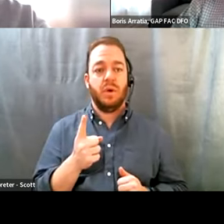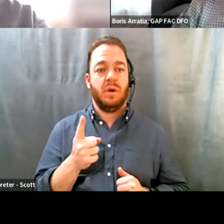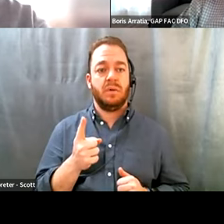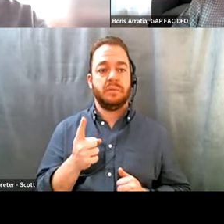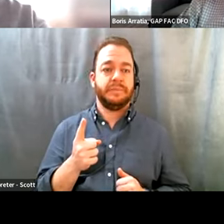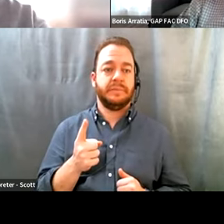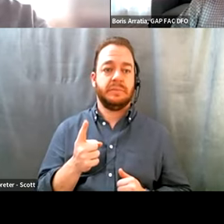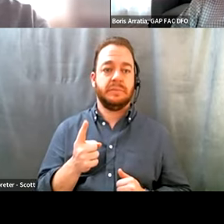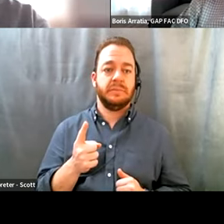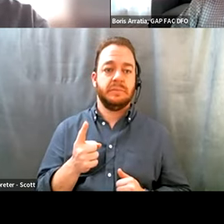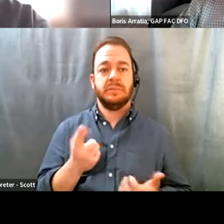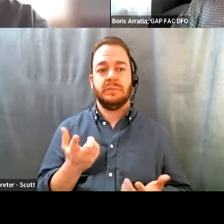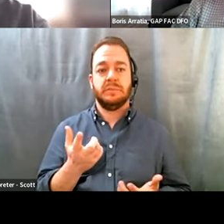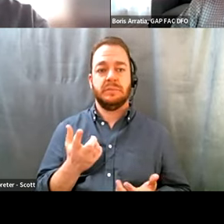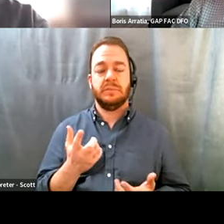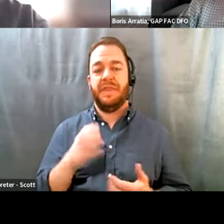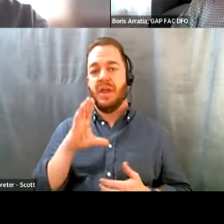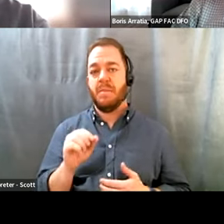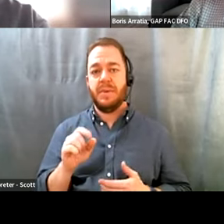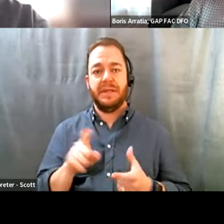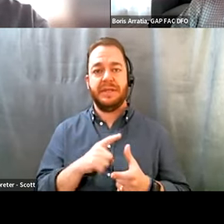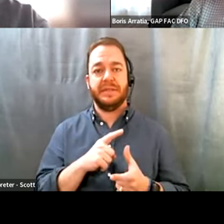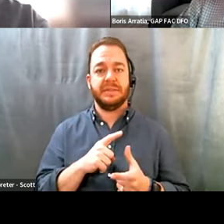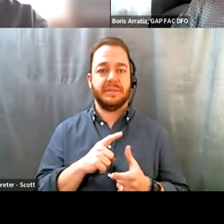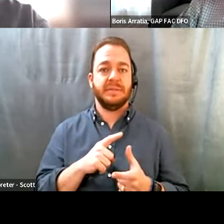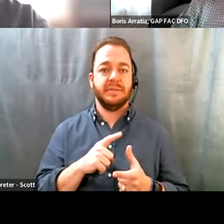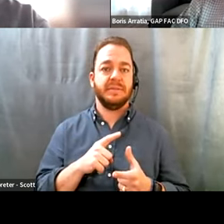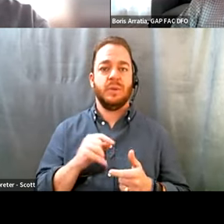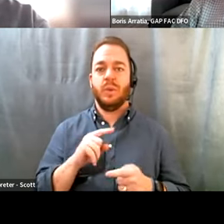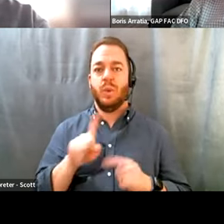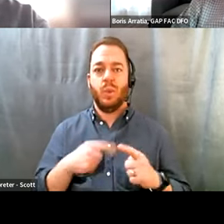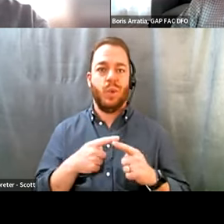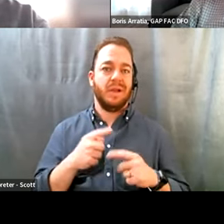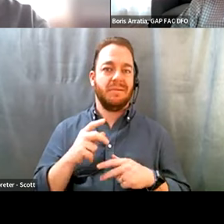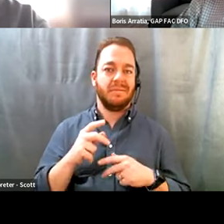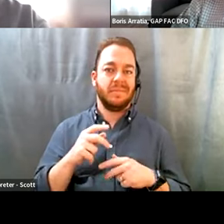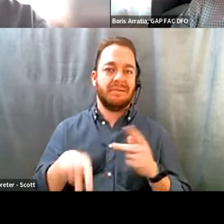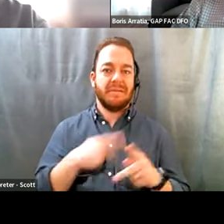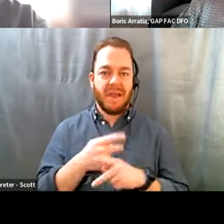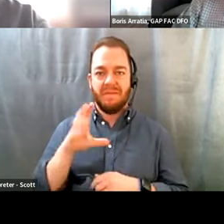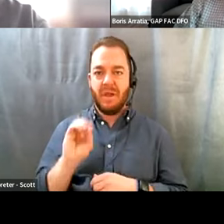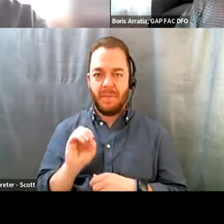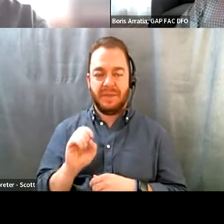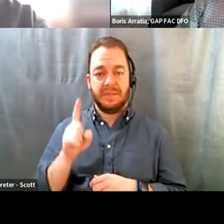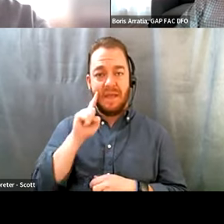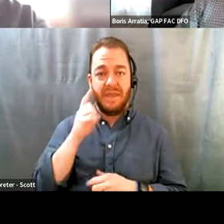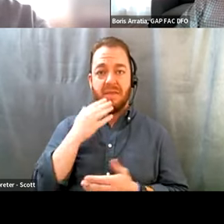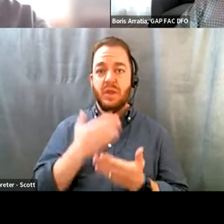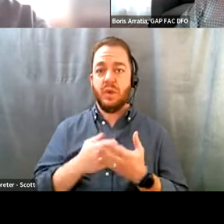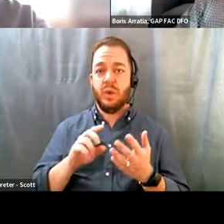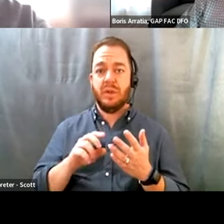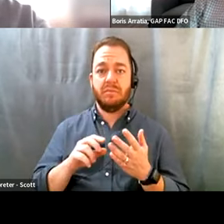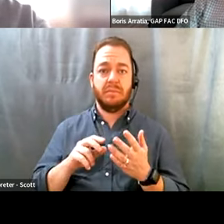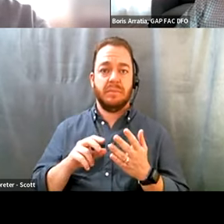level of the companies that are coming out and what you can expect from there. The one, I think that's a good place to go early. It would